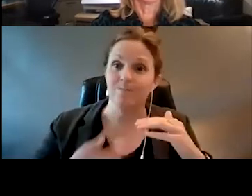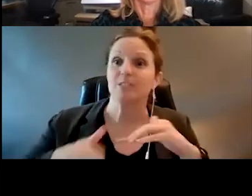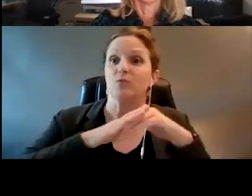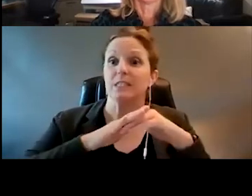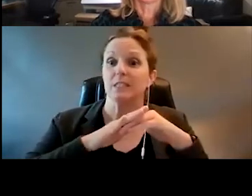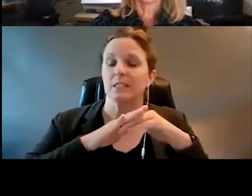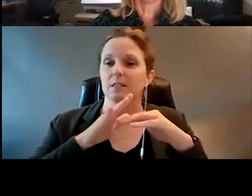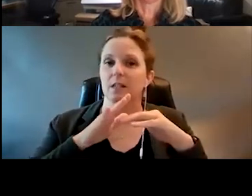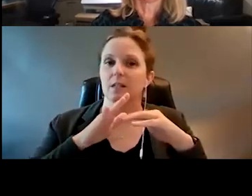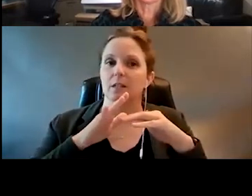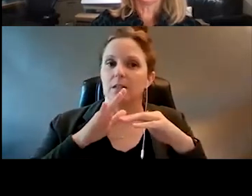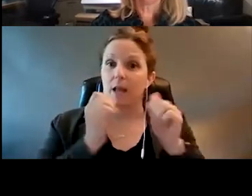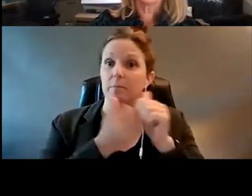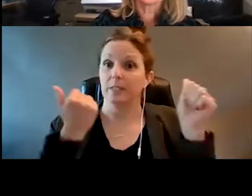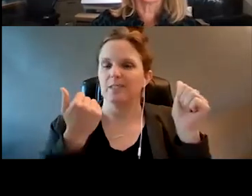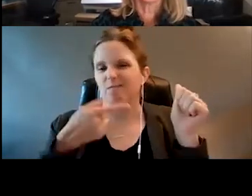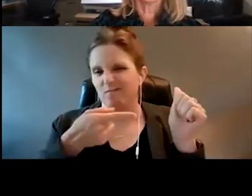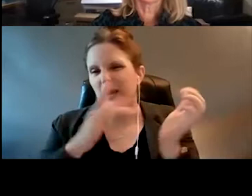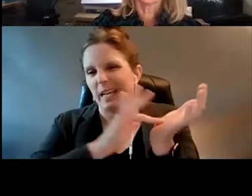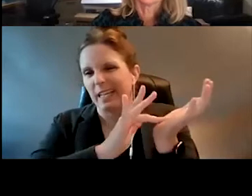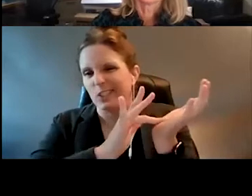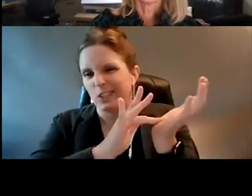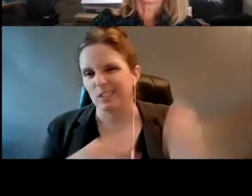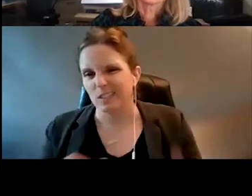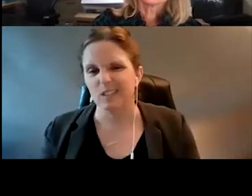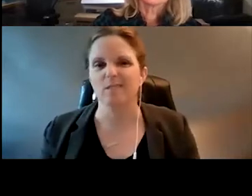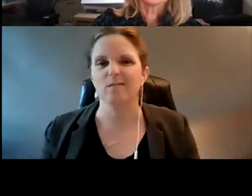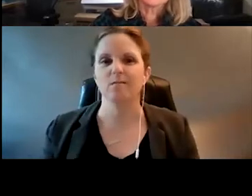abstinence independently of medication.